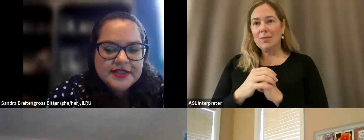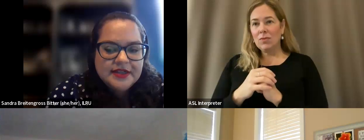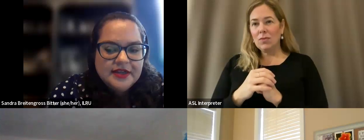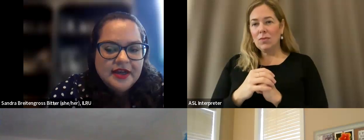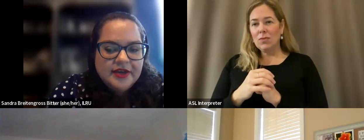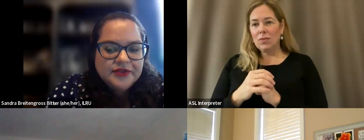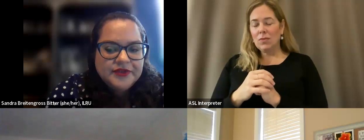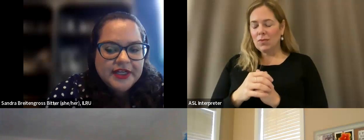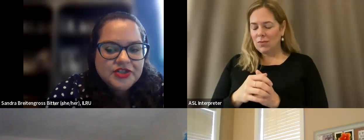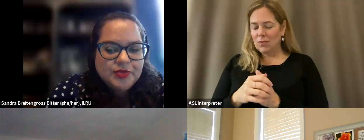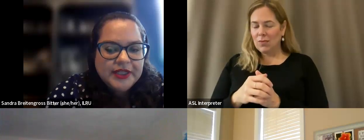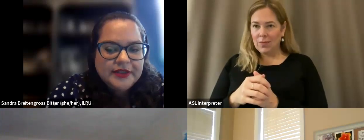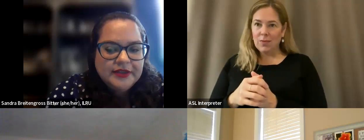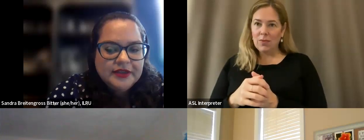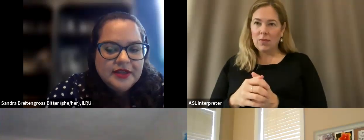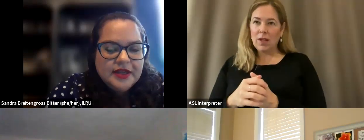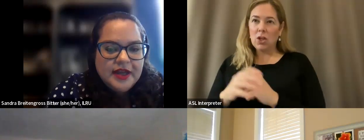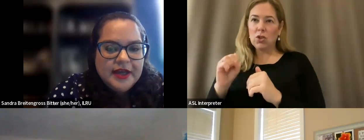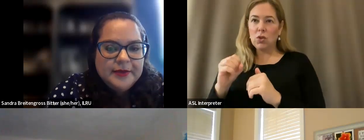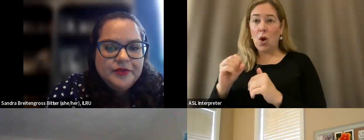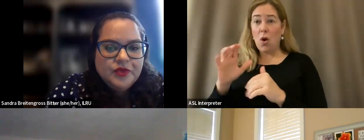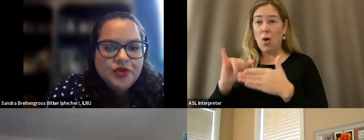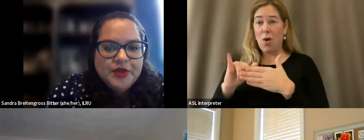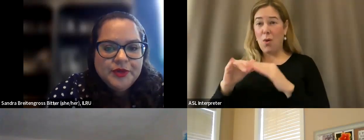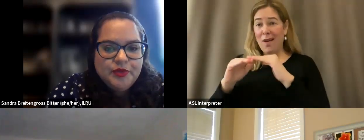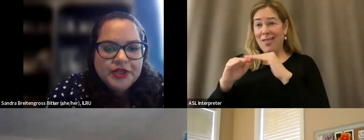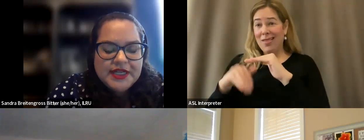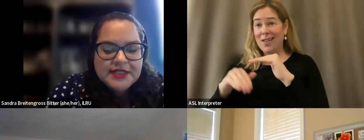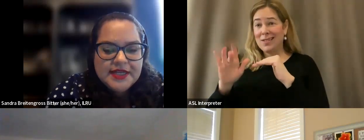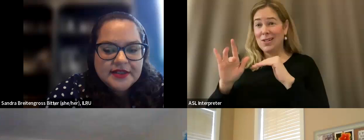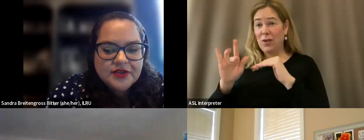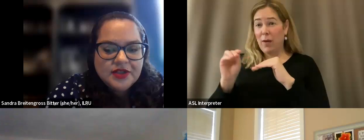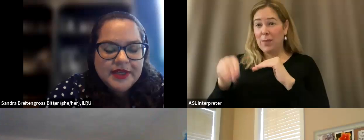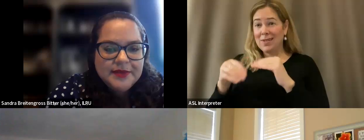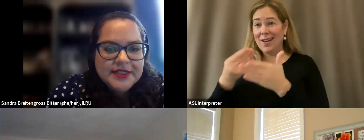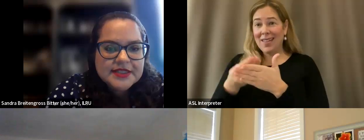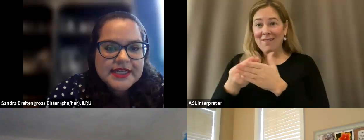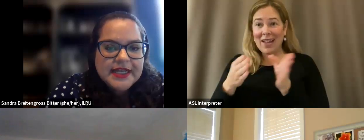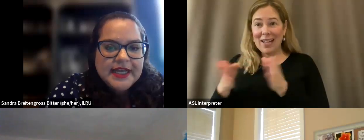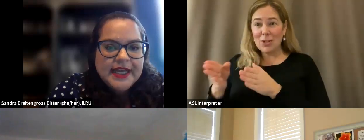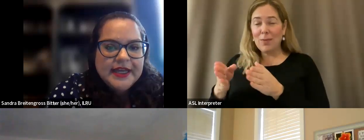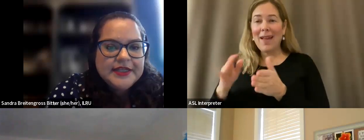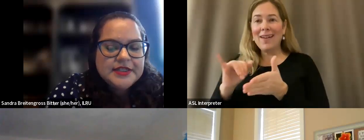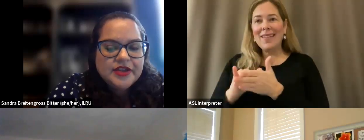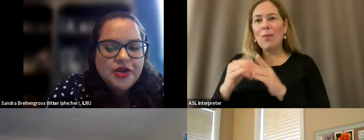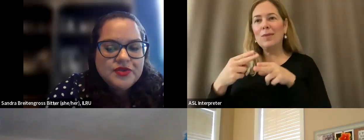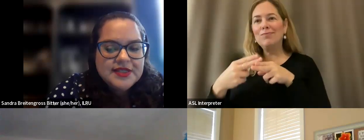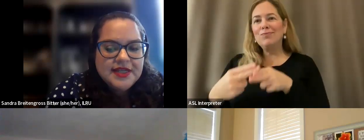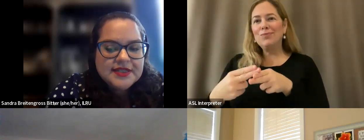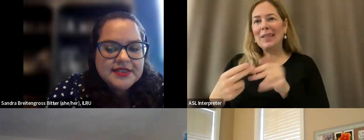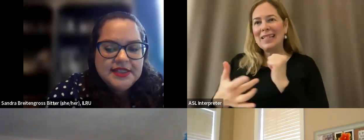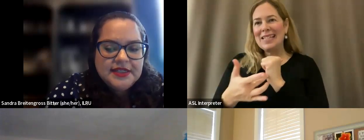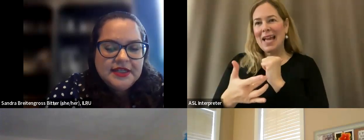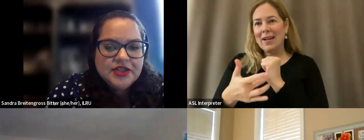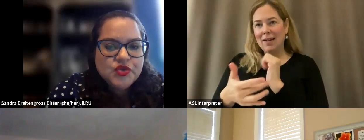25% of the financial plan would be reported as a technical amendment, and those